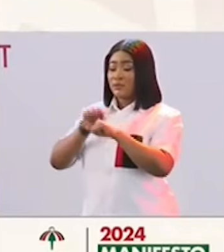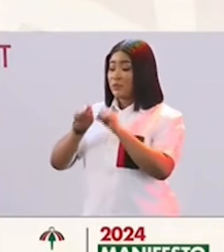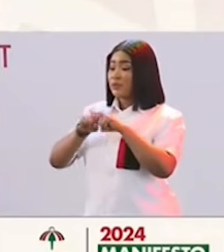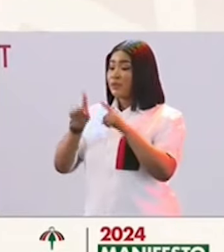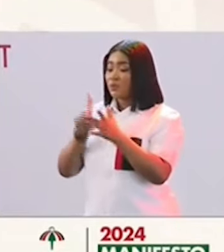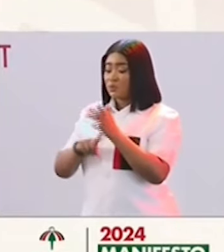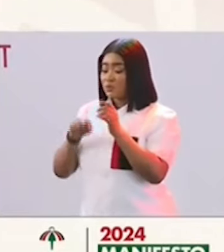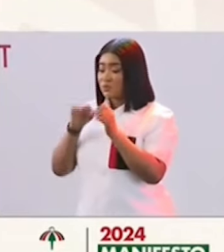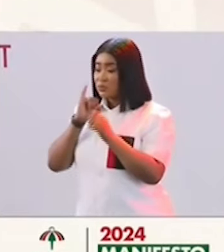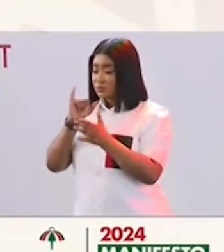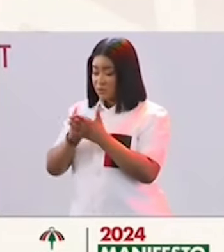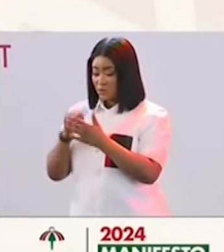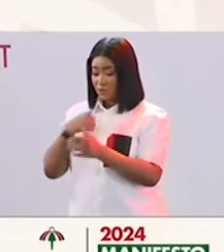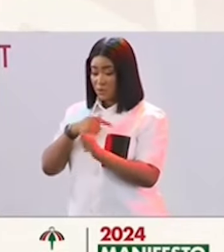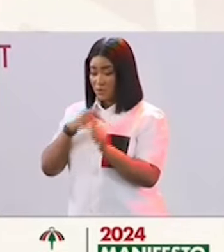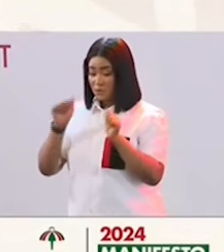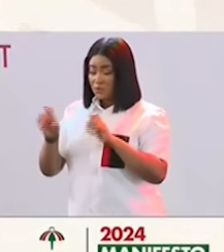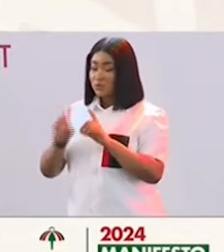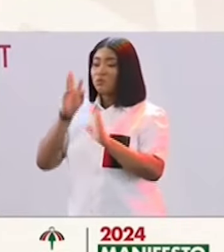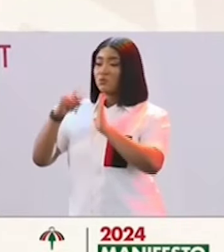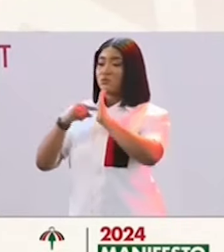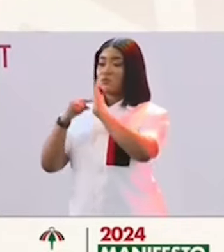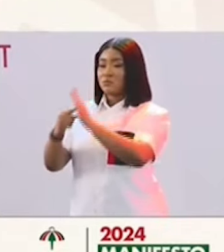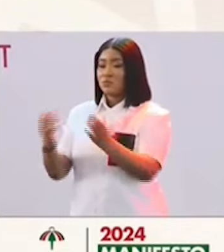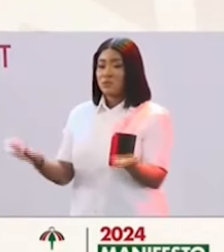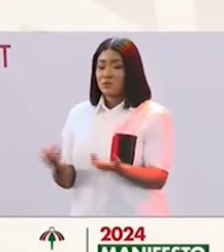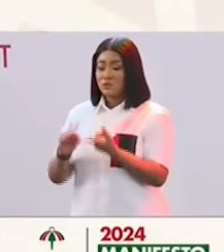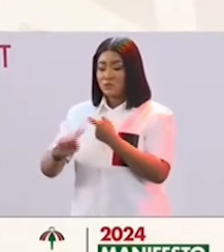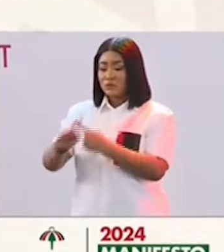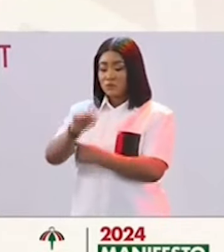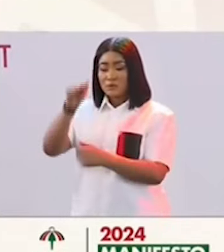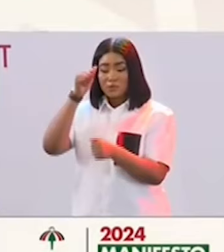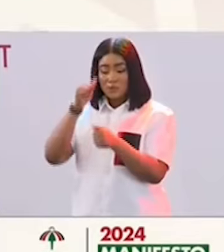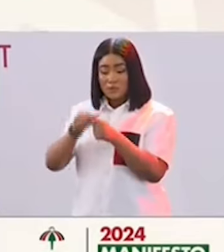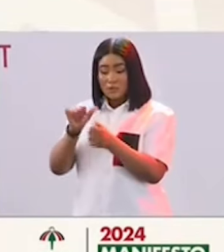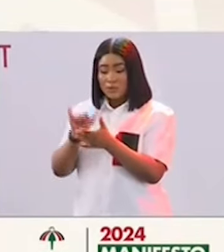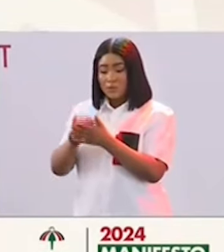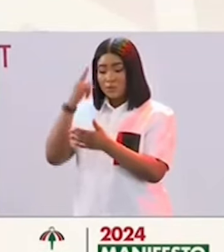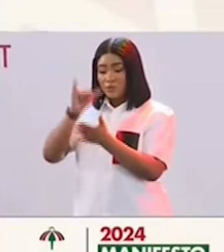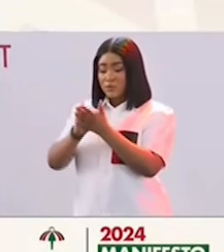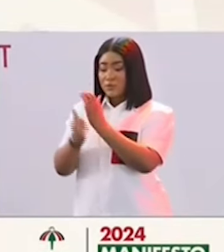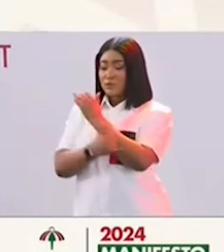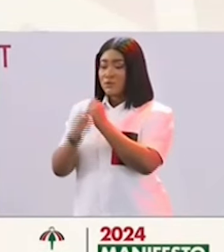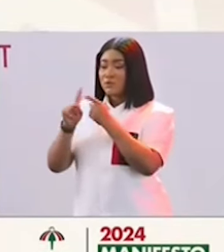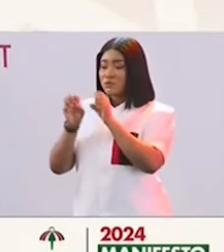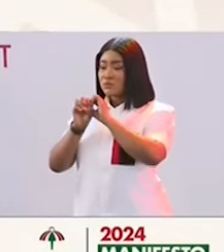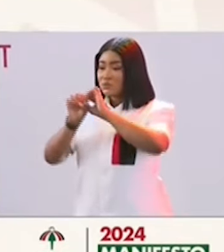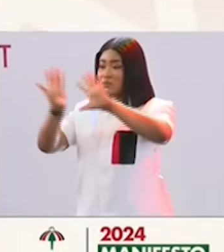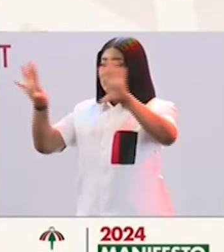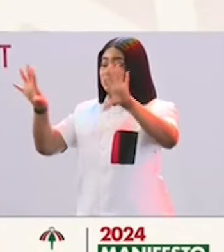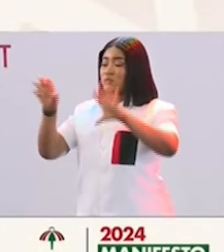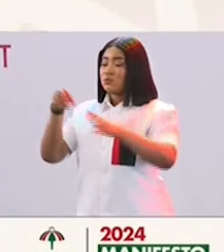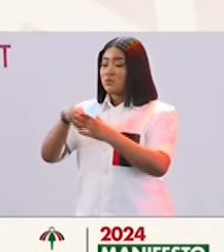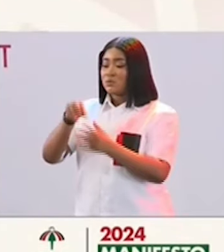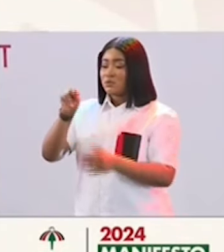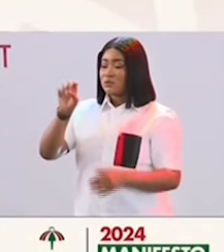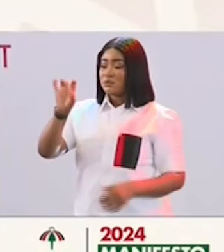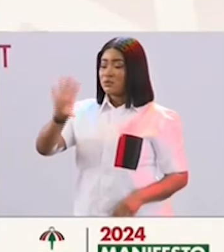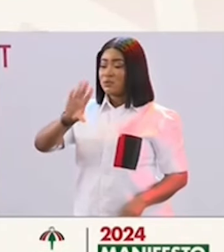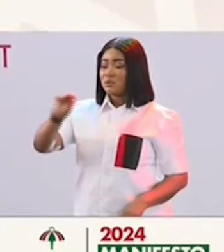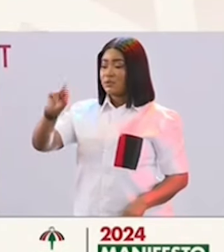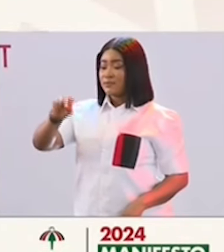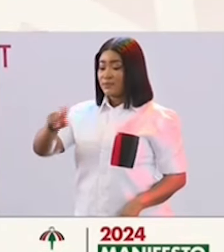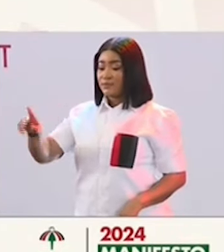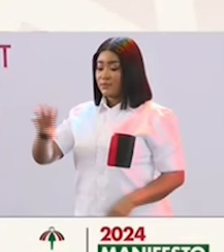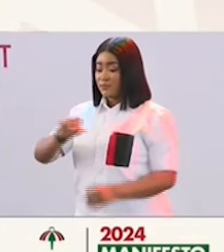can do, we will elaborate today in order for the country to know the clear difference between the NDC and the NPP. The final thing